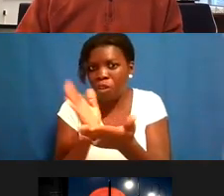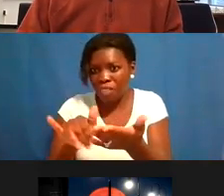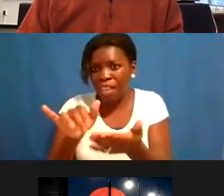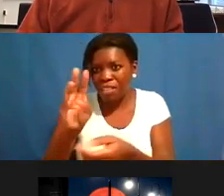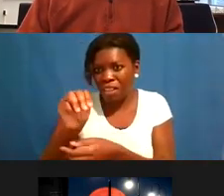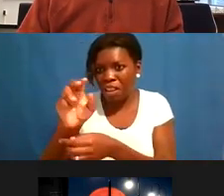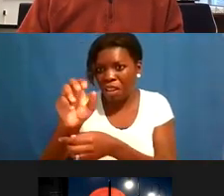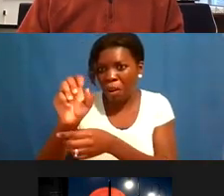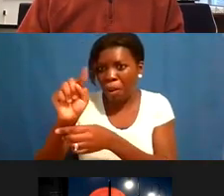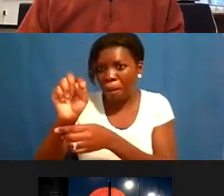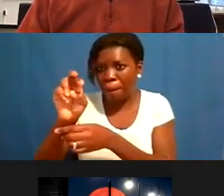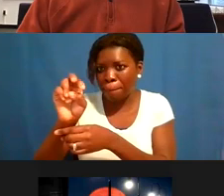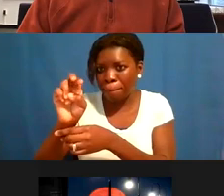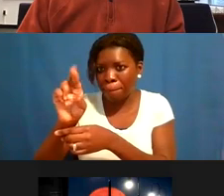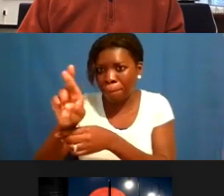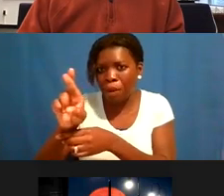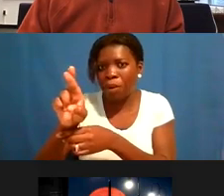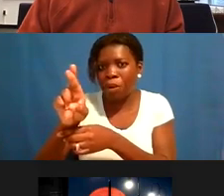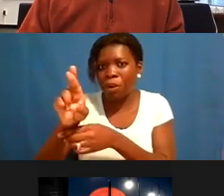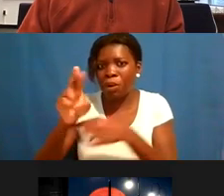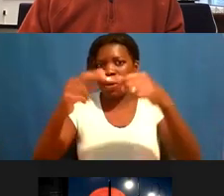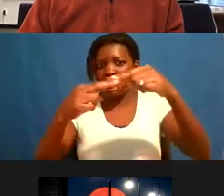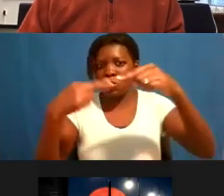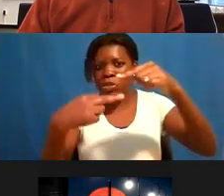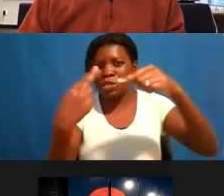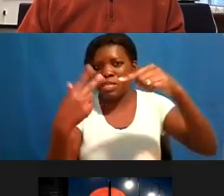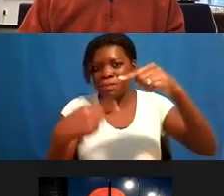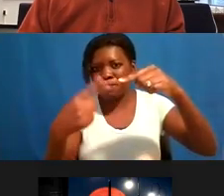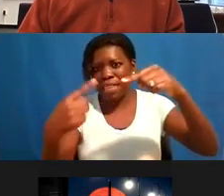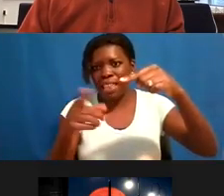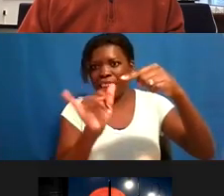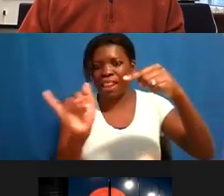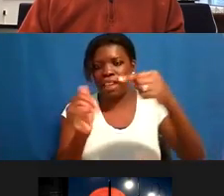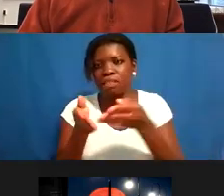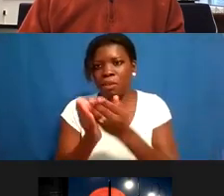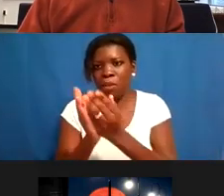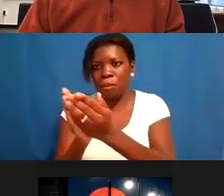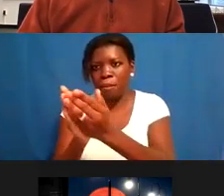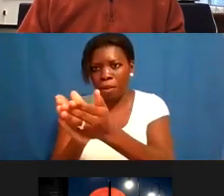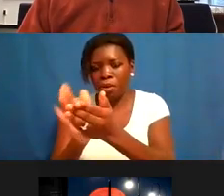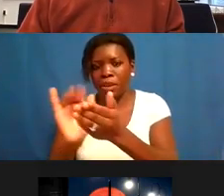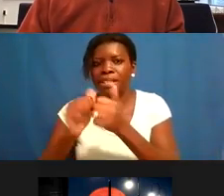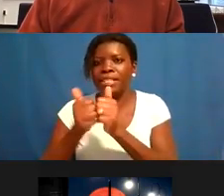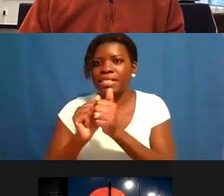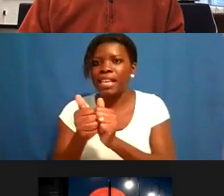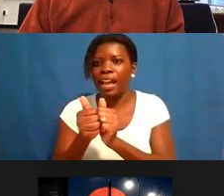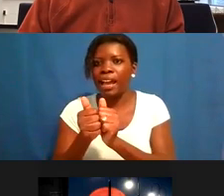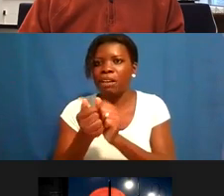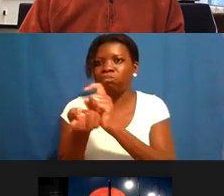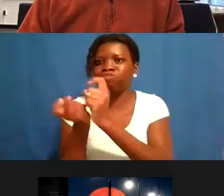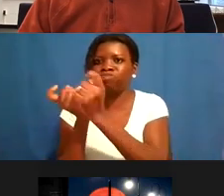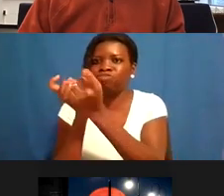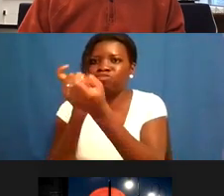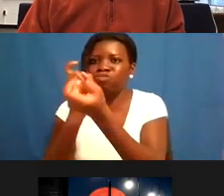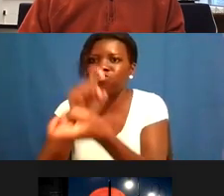and that the motor spins with a propeller just like on a boat. So that's how the evolution has solved. If you